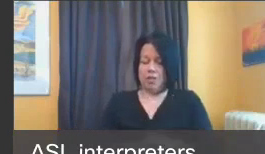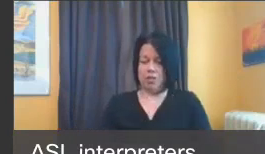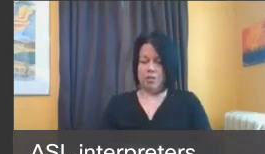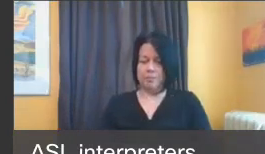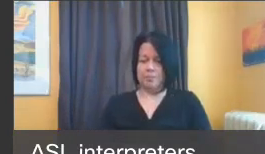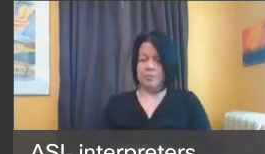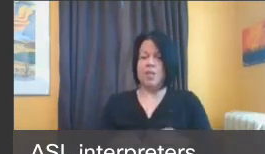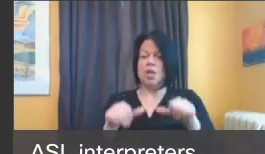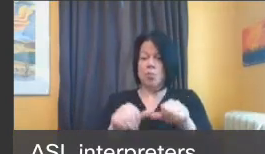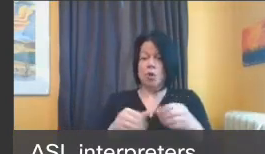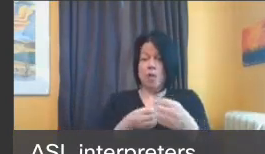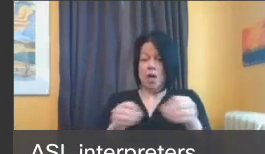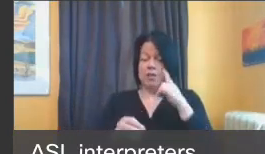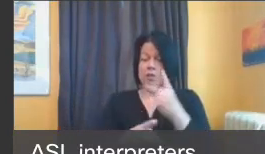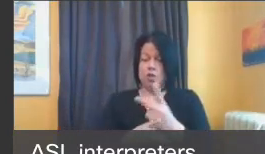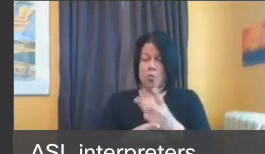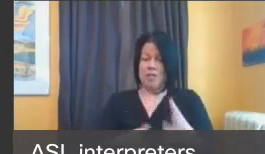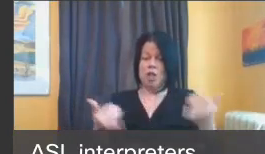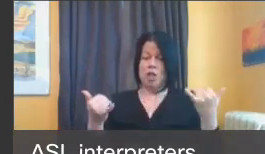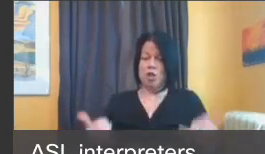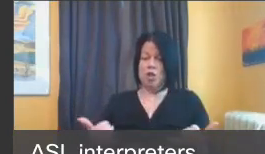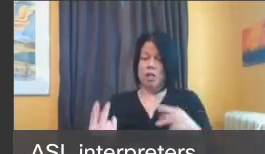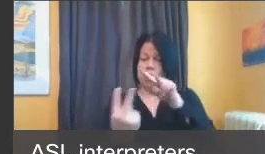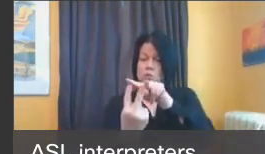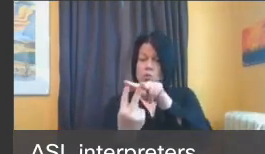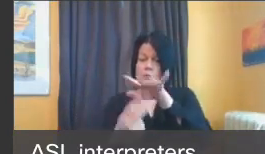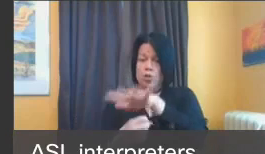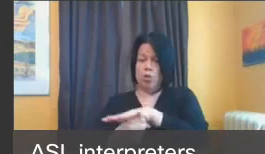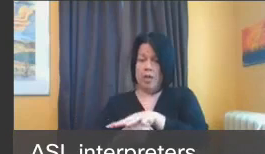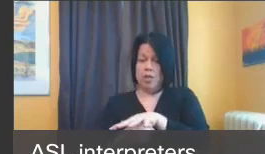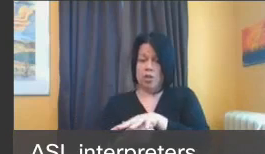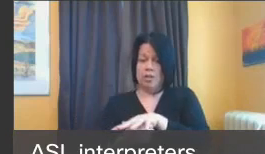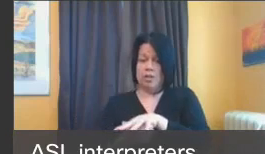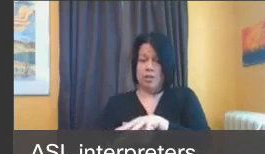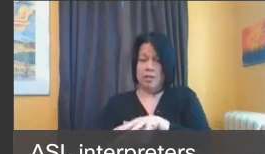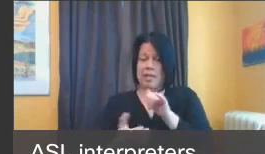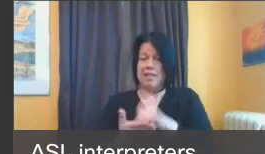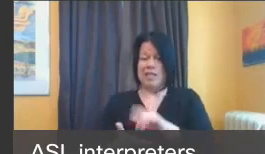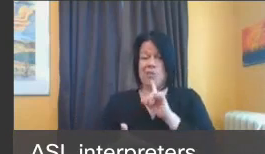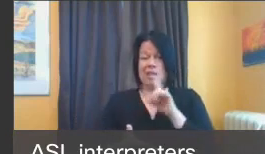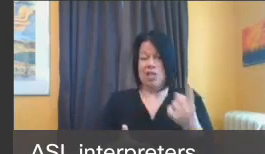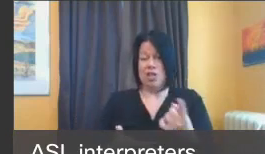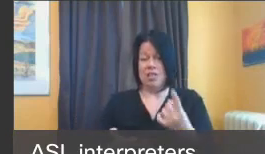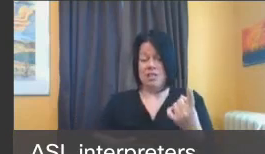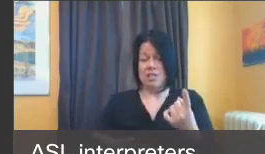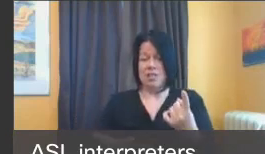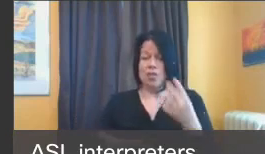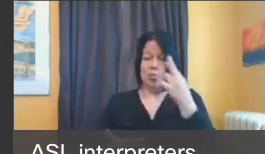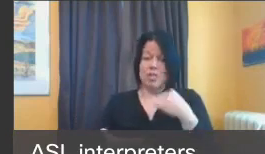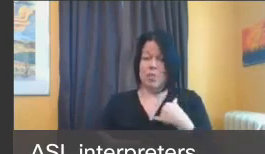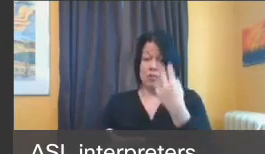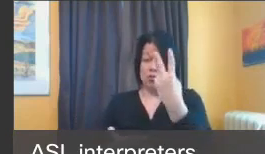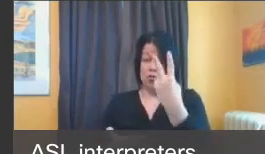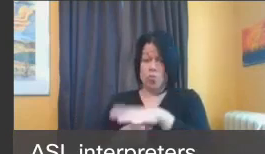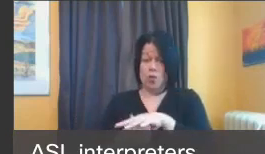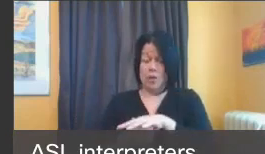the supervisor for us is currently 2 different locations, which is really just the reason we have 2 different